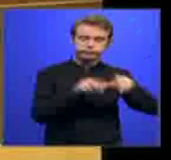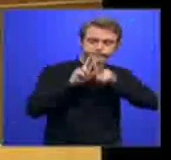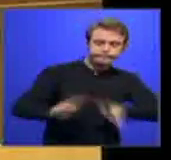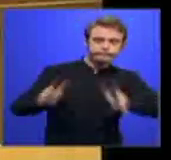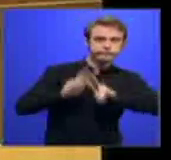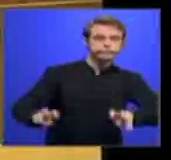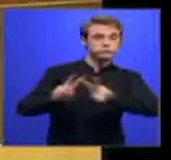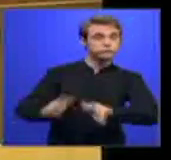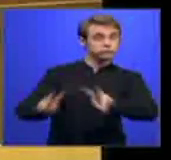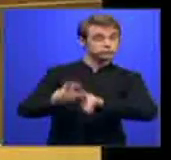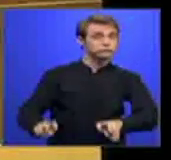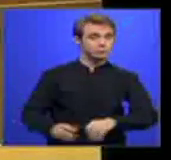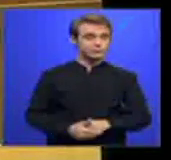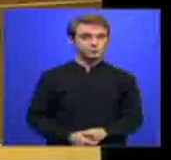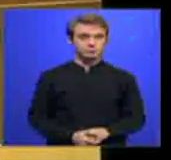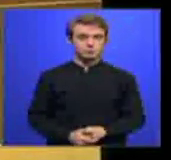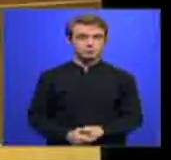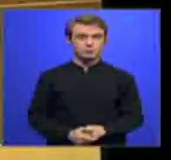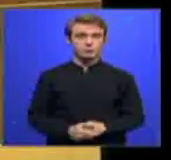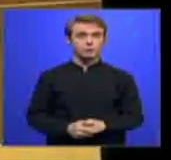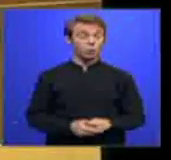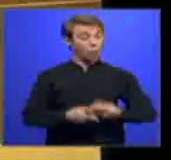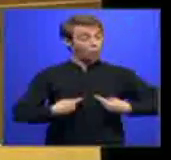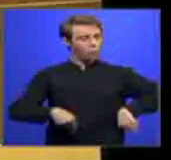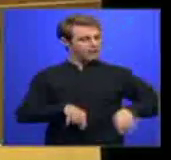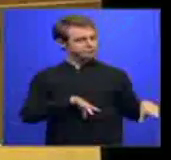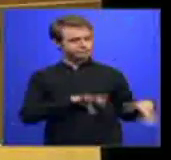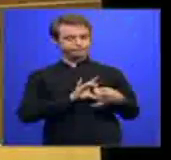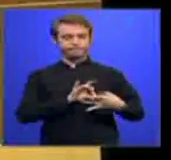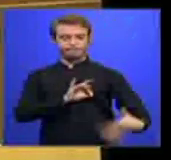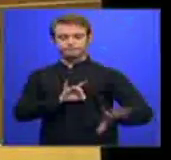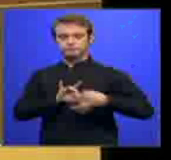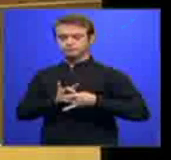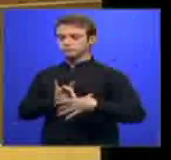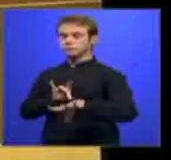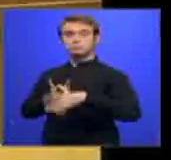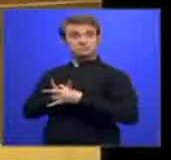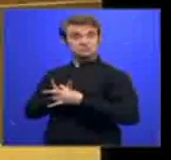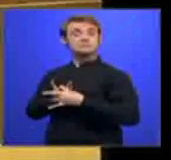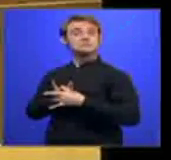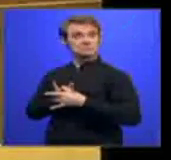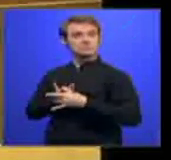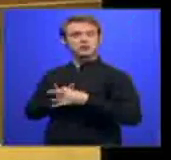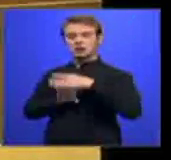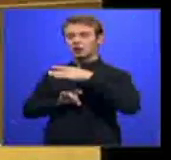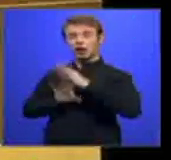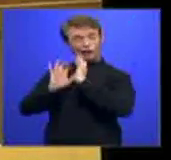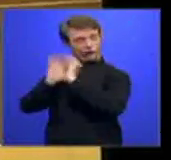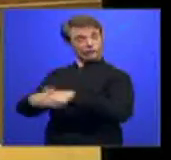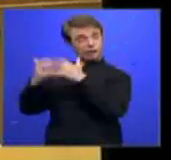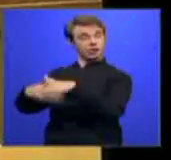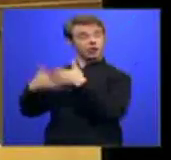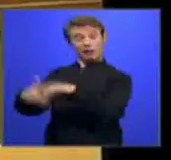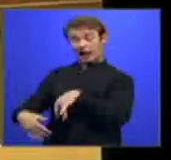Through working together, we were able to restore social stability in the